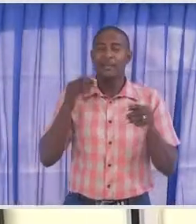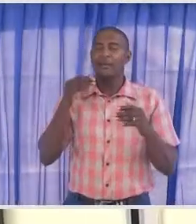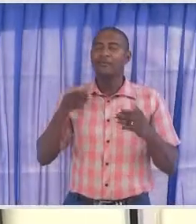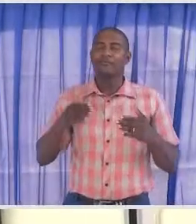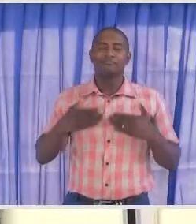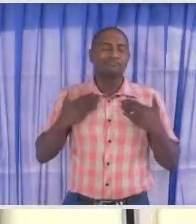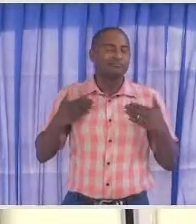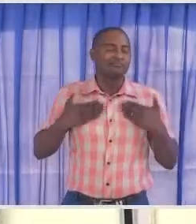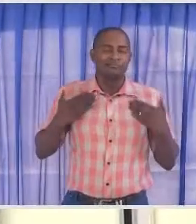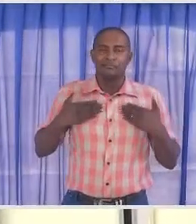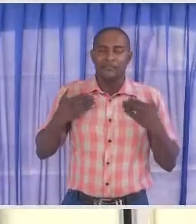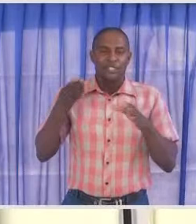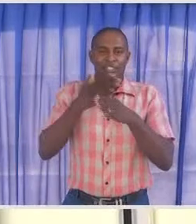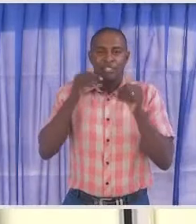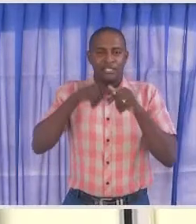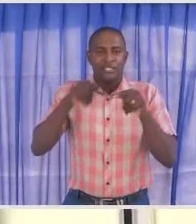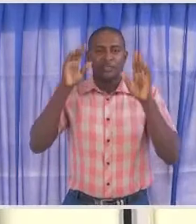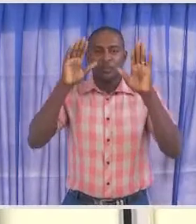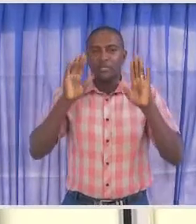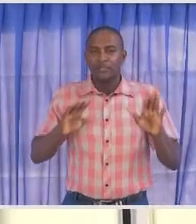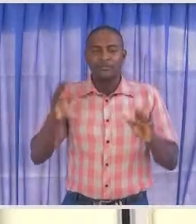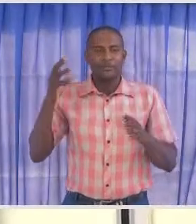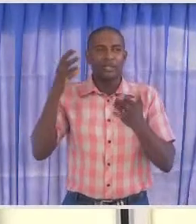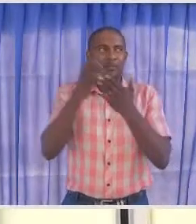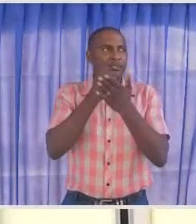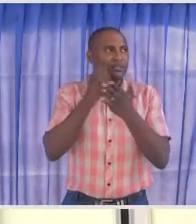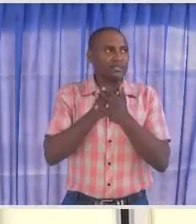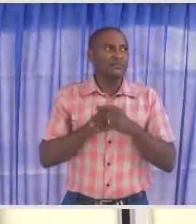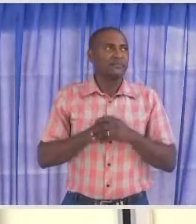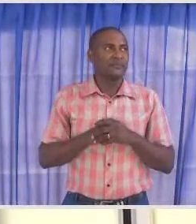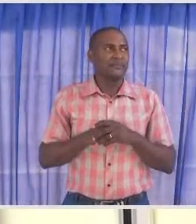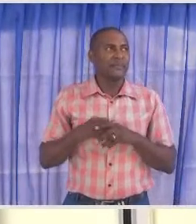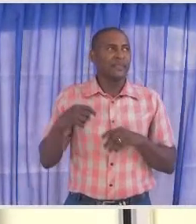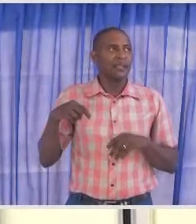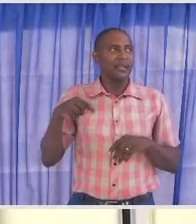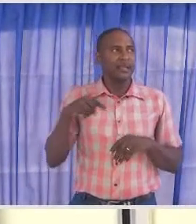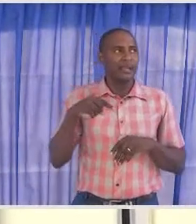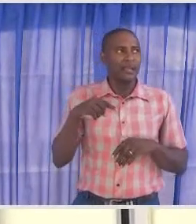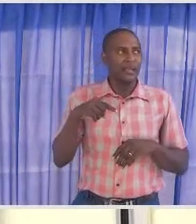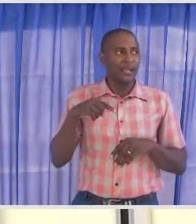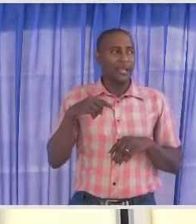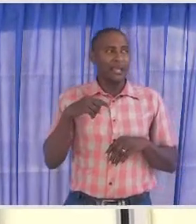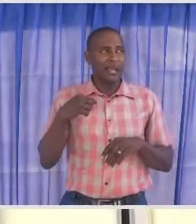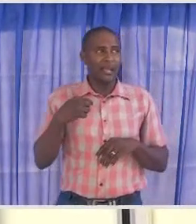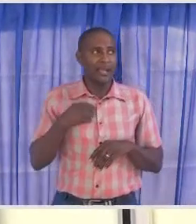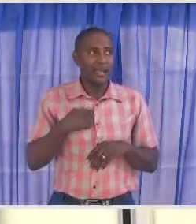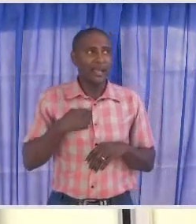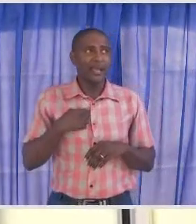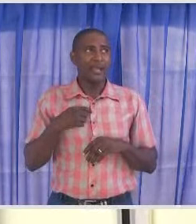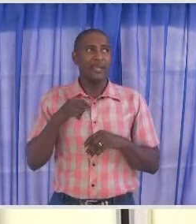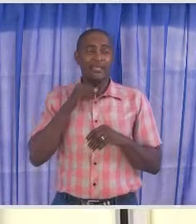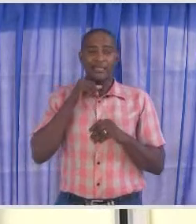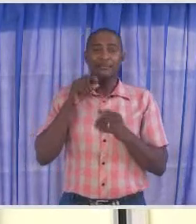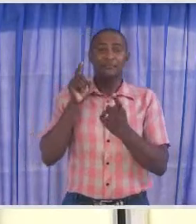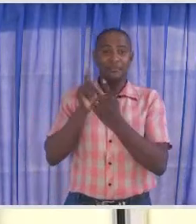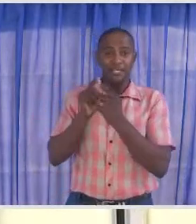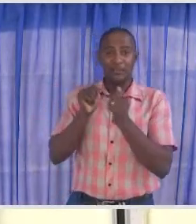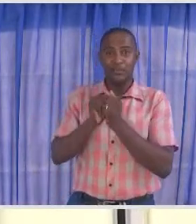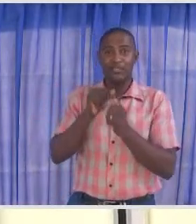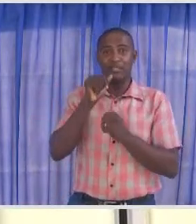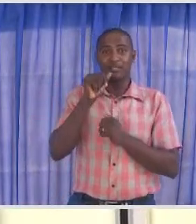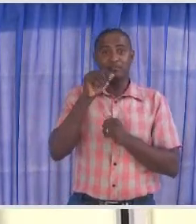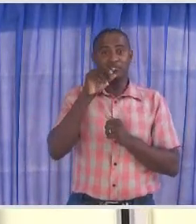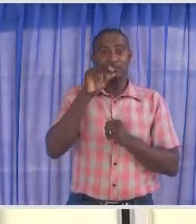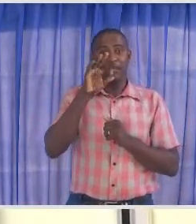wonderful initiative. As destiny would have it, when I was State Minister in the Ministry of Education, I did meet with the